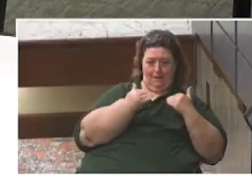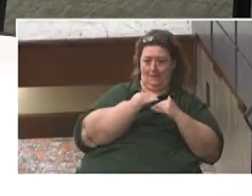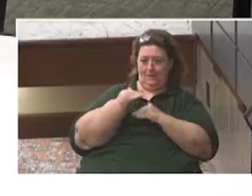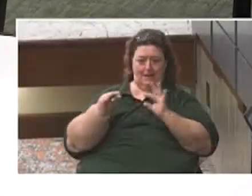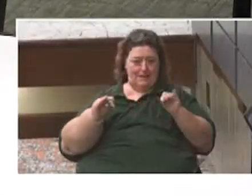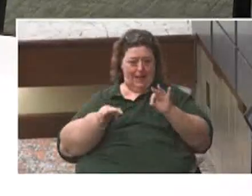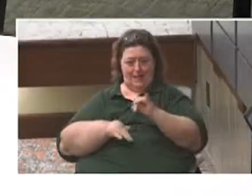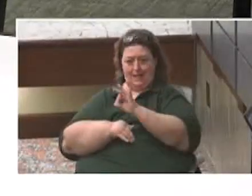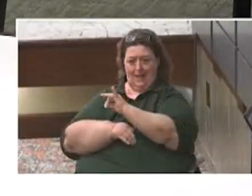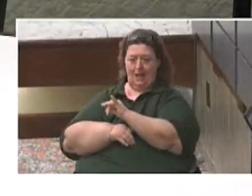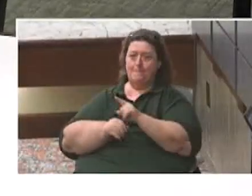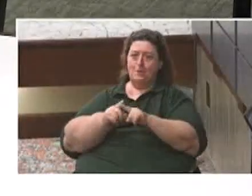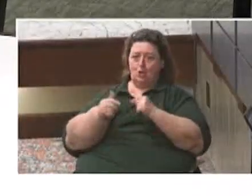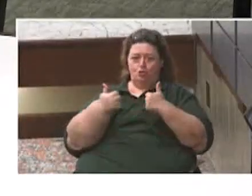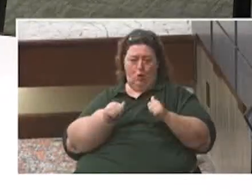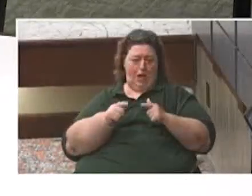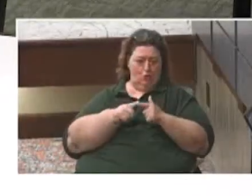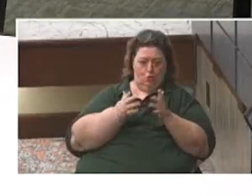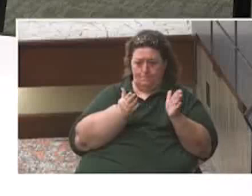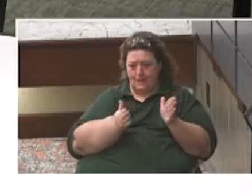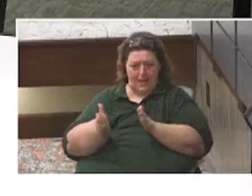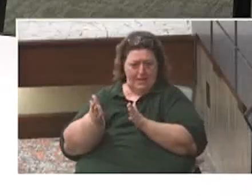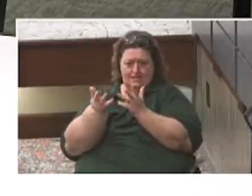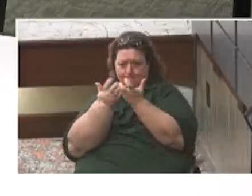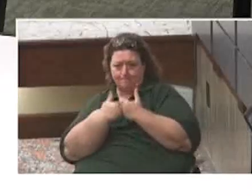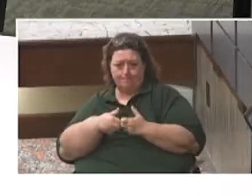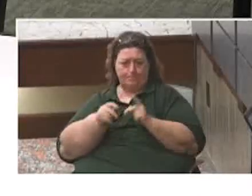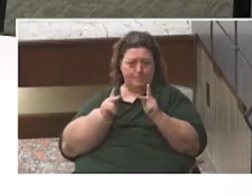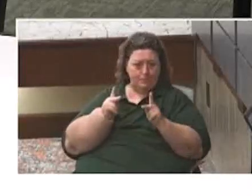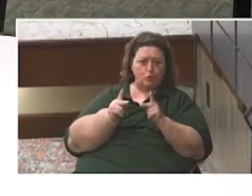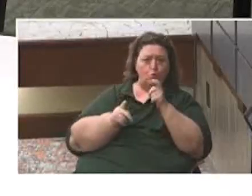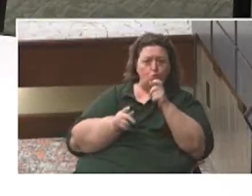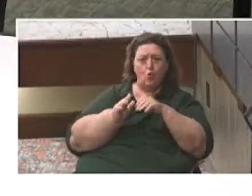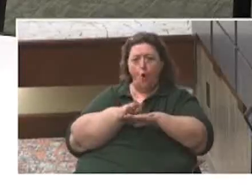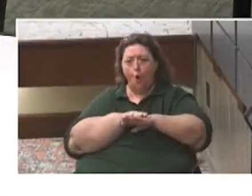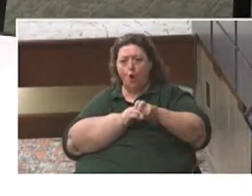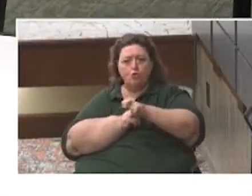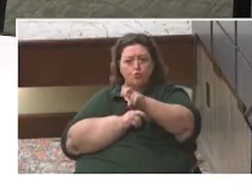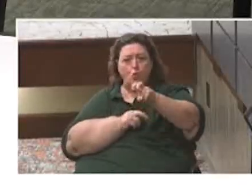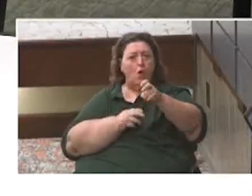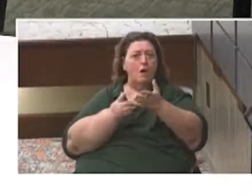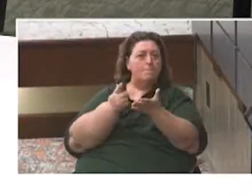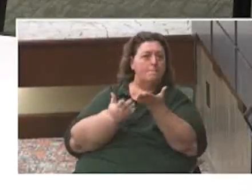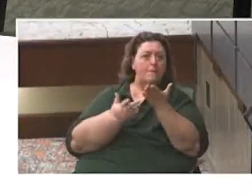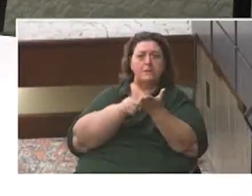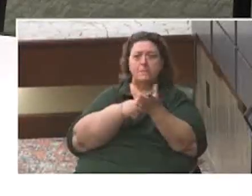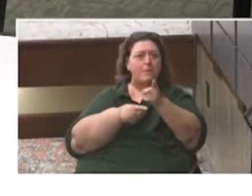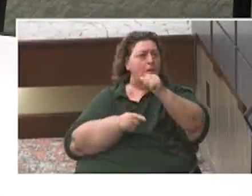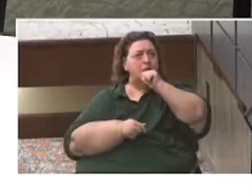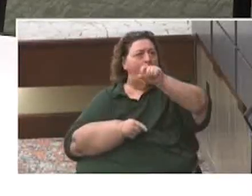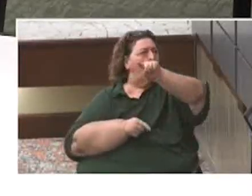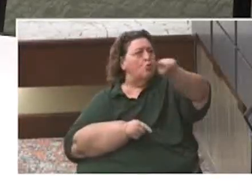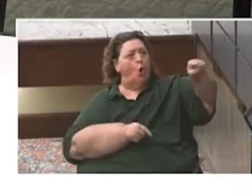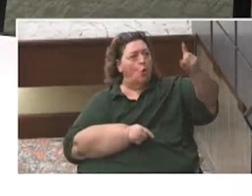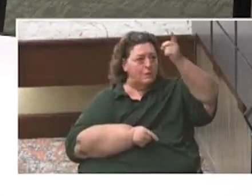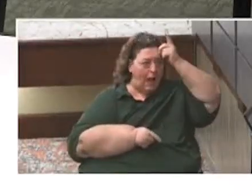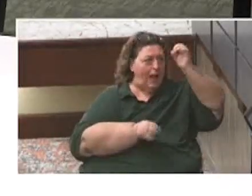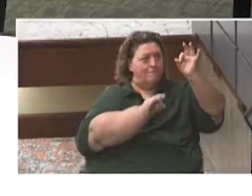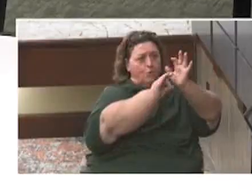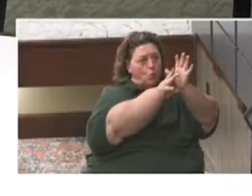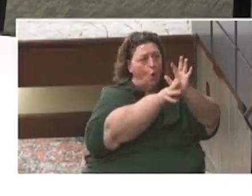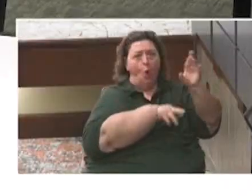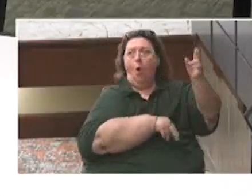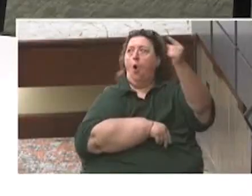to route people on tours, maybe they're not playing in Dallas, Fort Worth, or Austin, but maybe